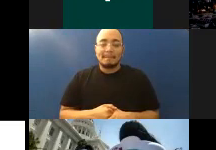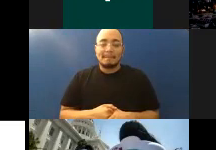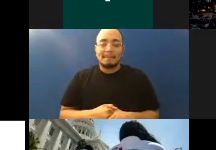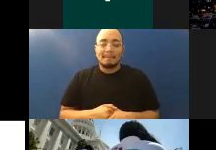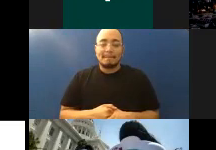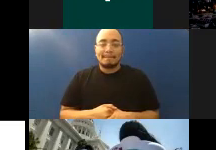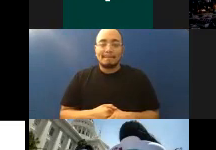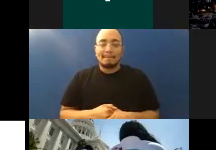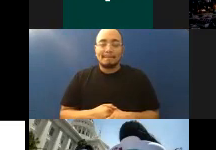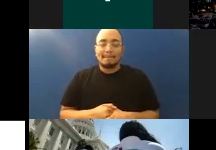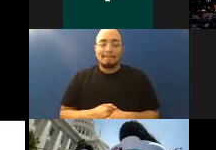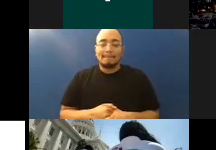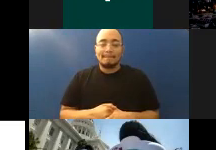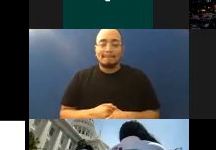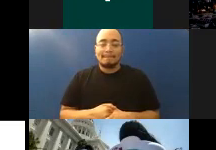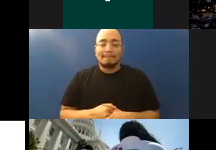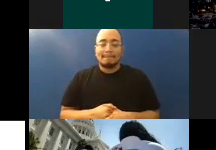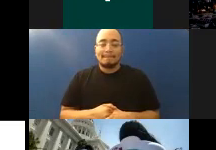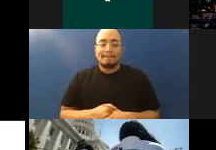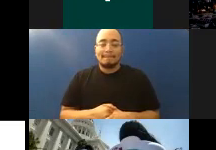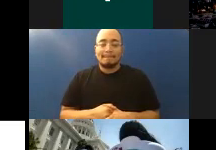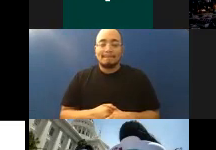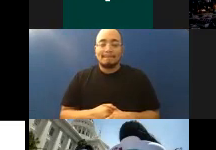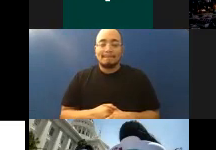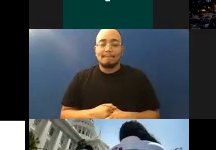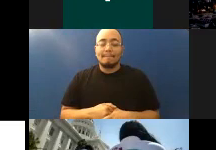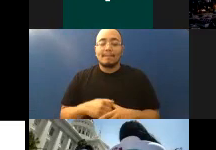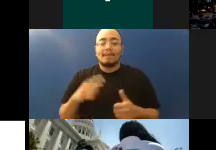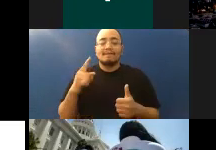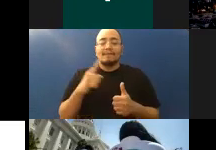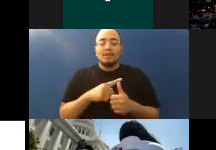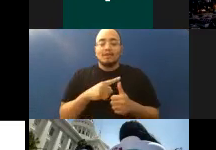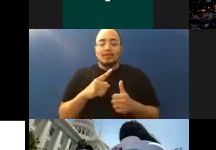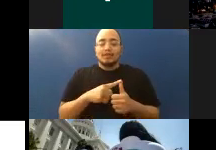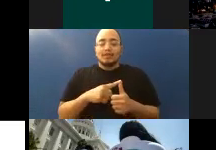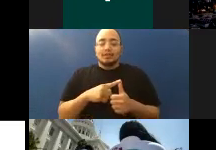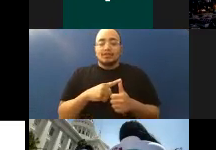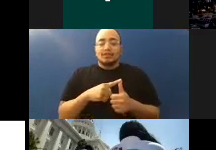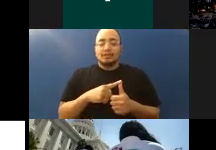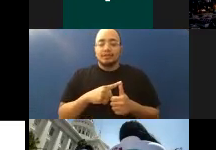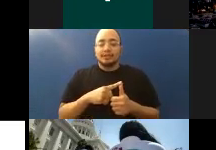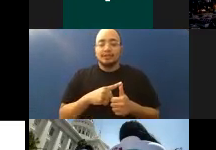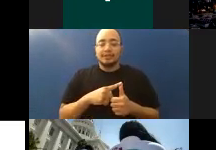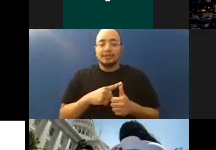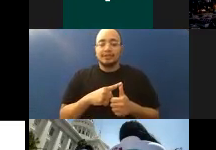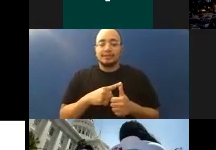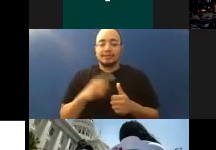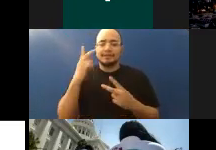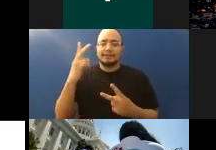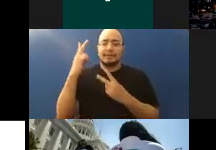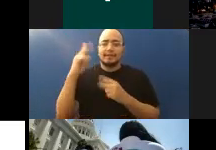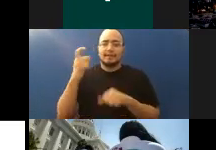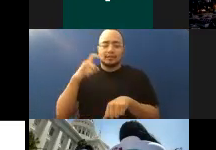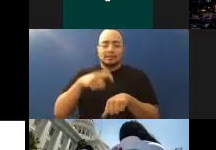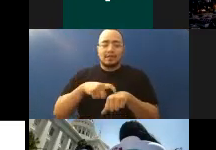So basically what I should start off with first is like, when was like the first time I experienced gender violence, or like when